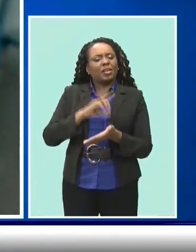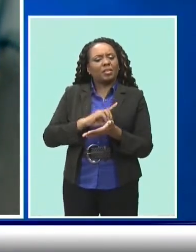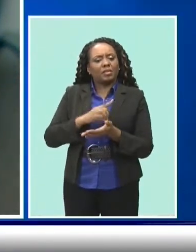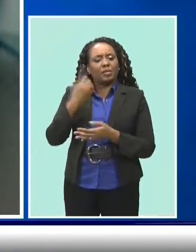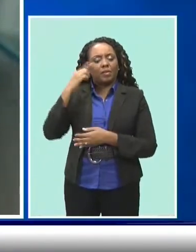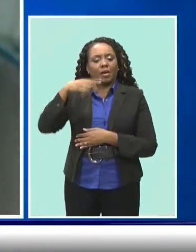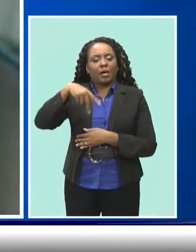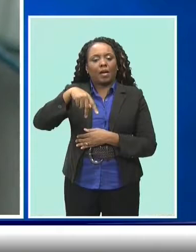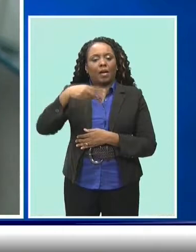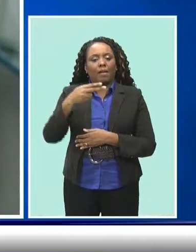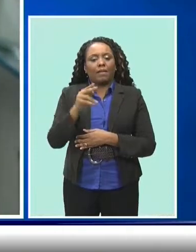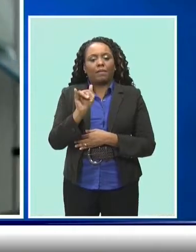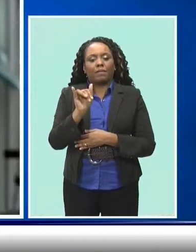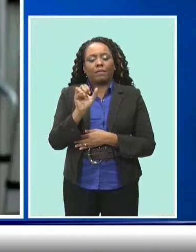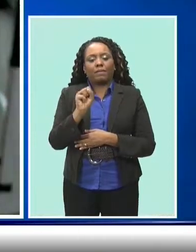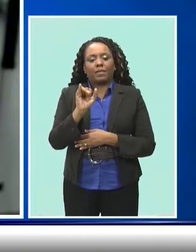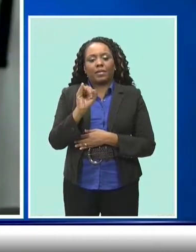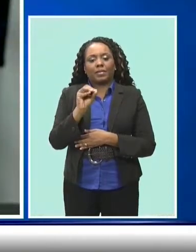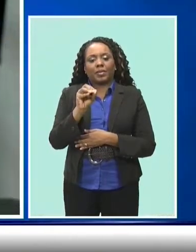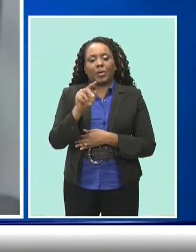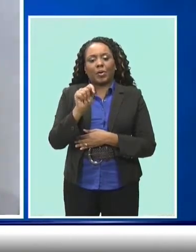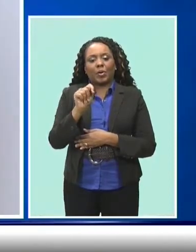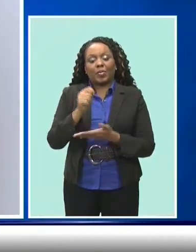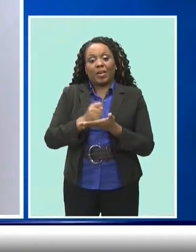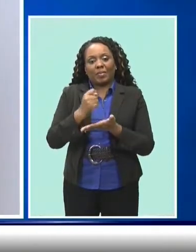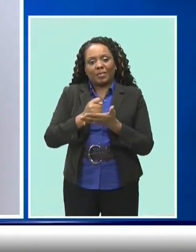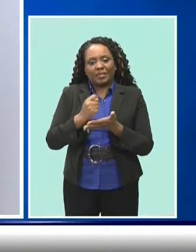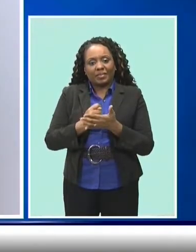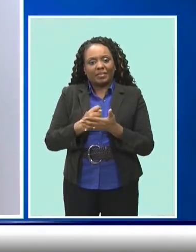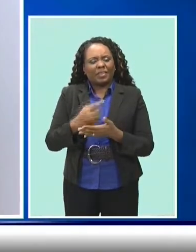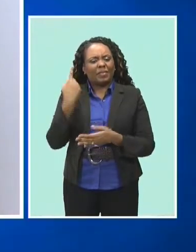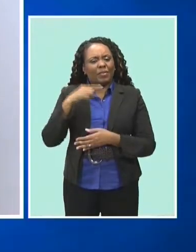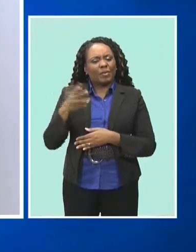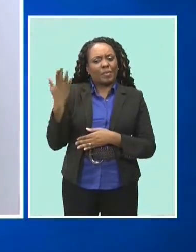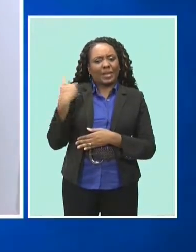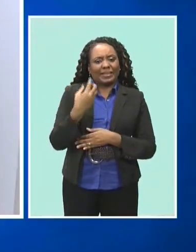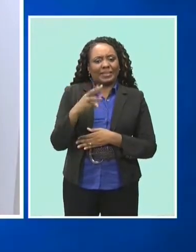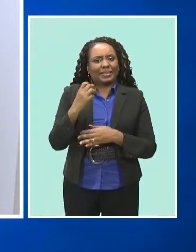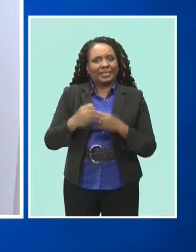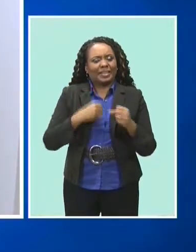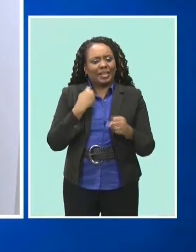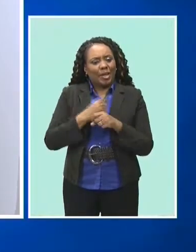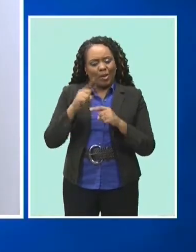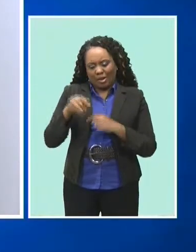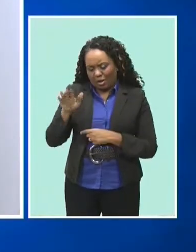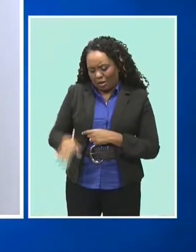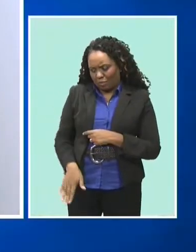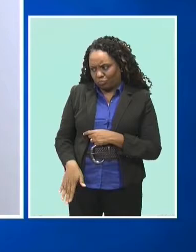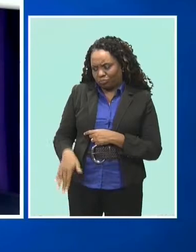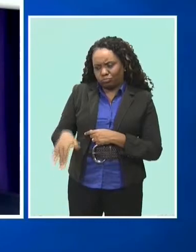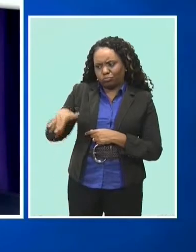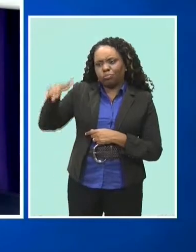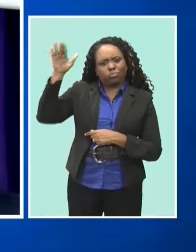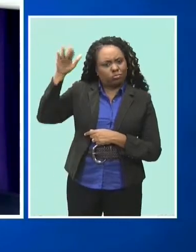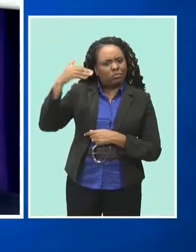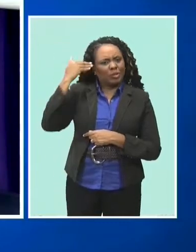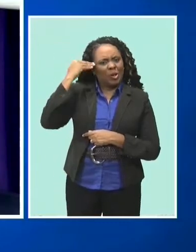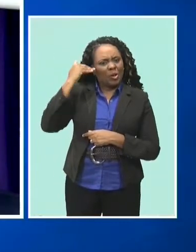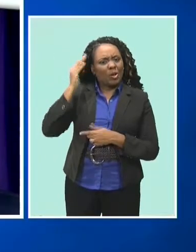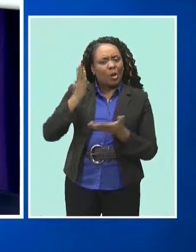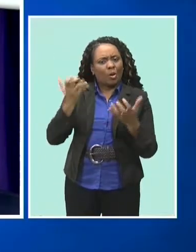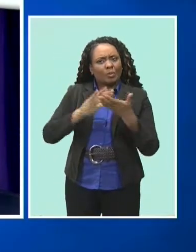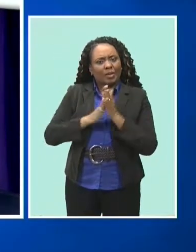last 16 years. And from very young, she knew this was her chosen profession. My dad had back pain for